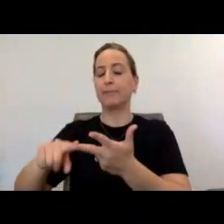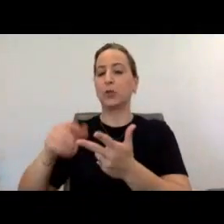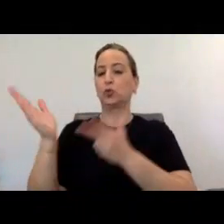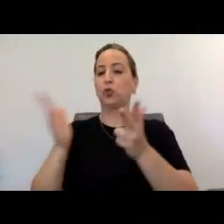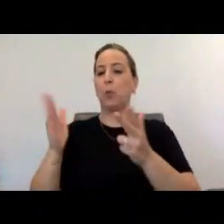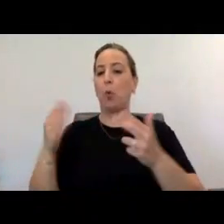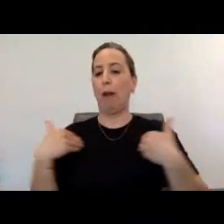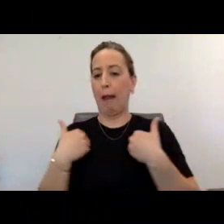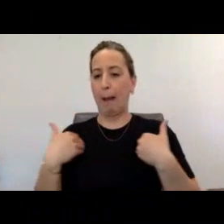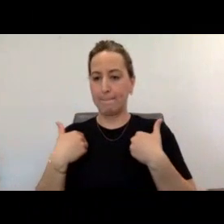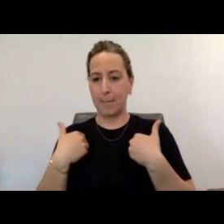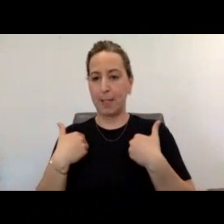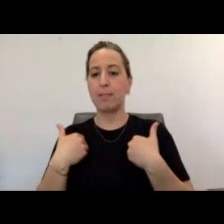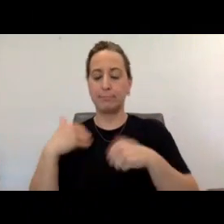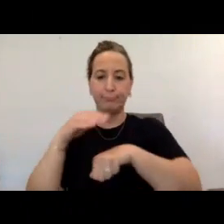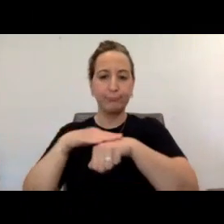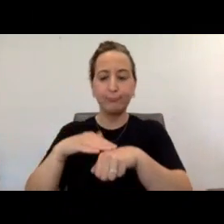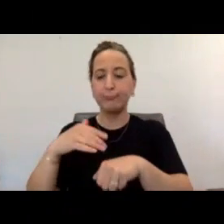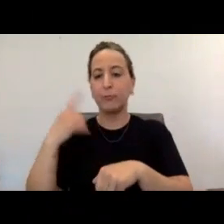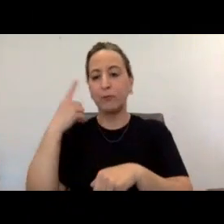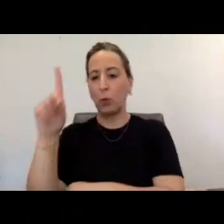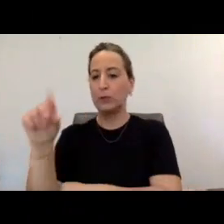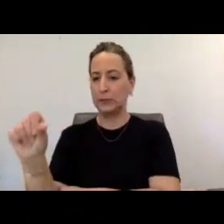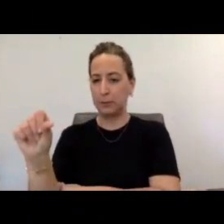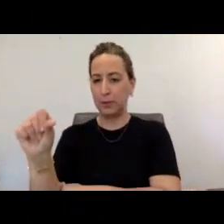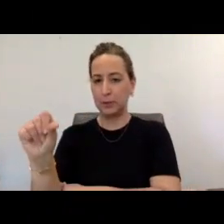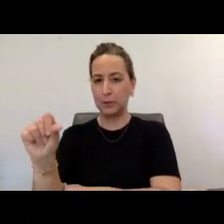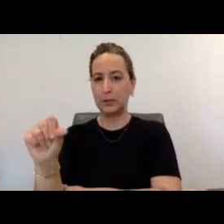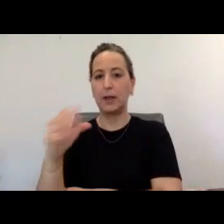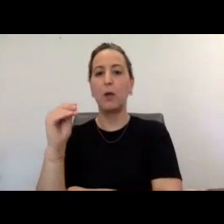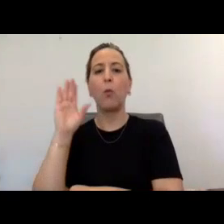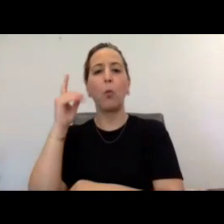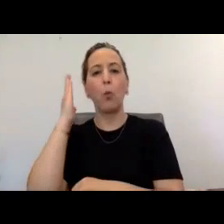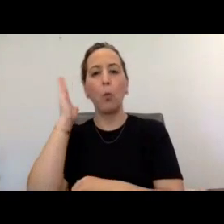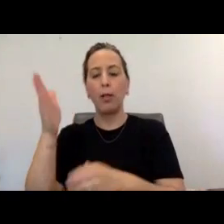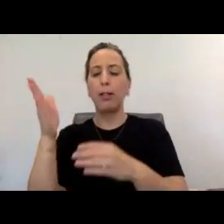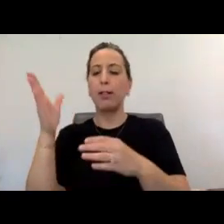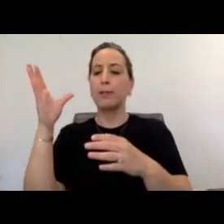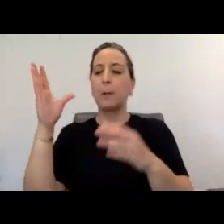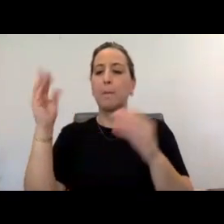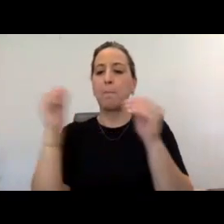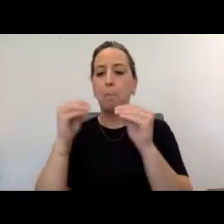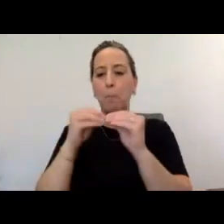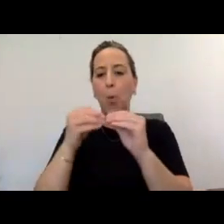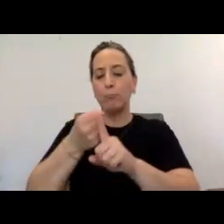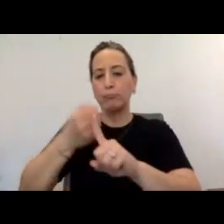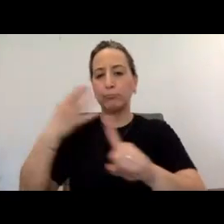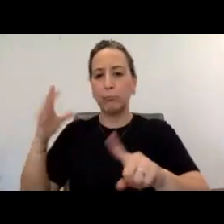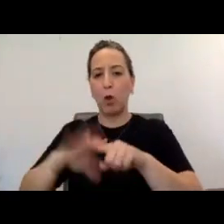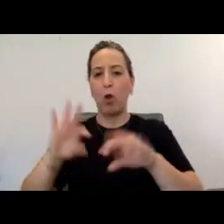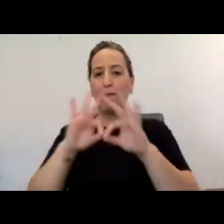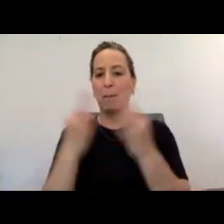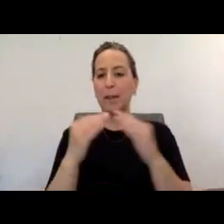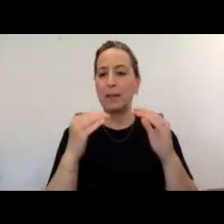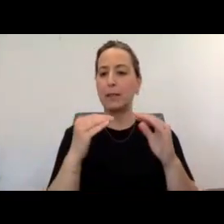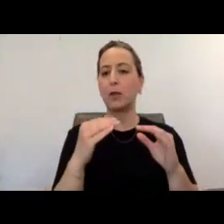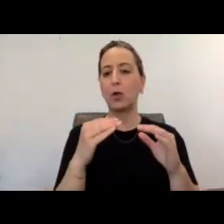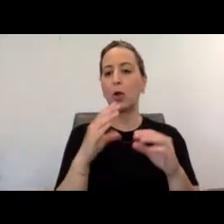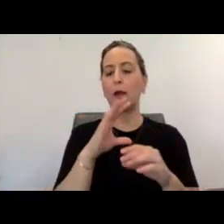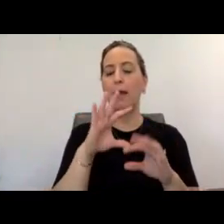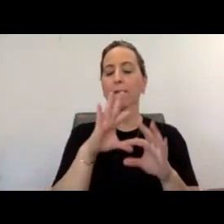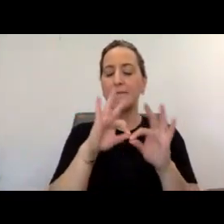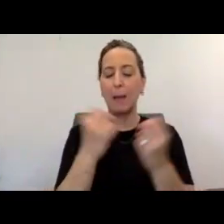I'm going to go into a little bit more detail on familial status, on sex, and disability. Melody, that